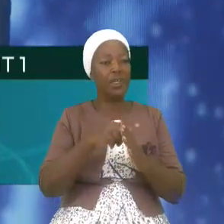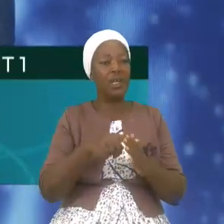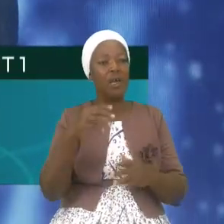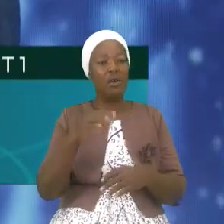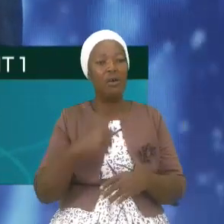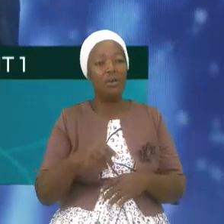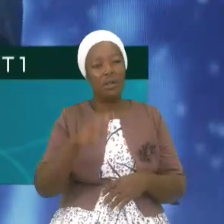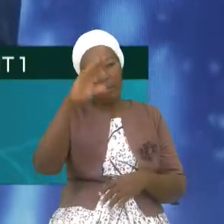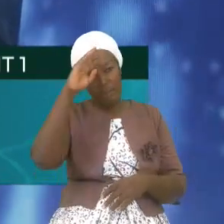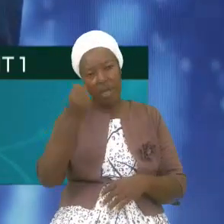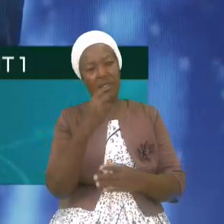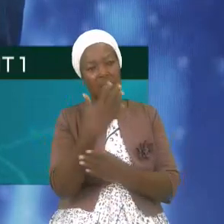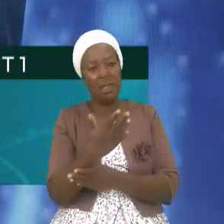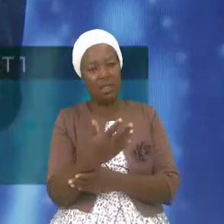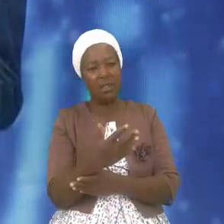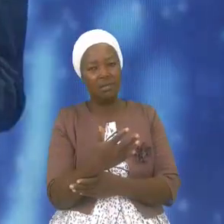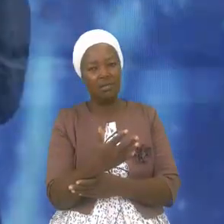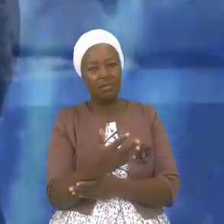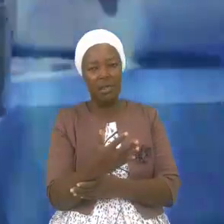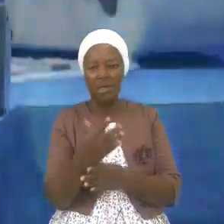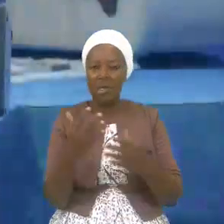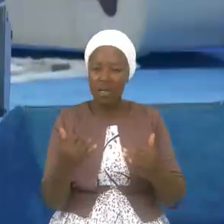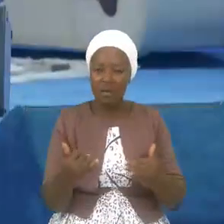men became